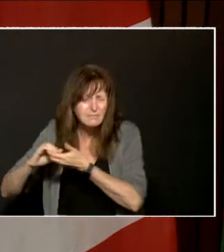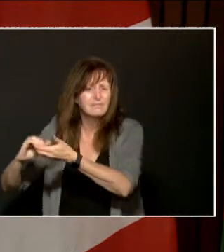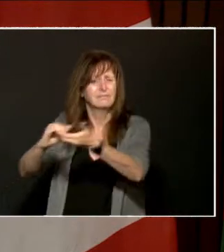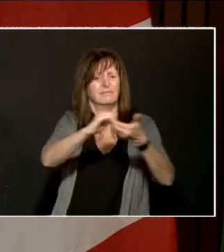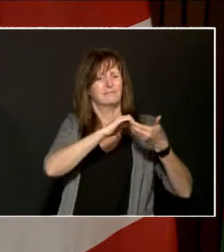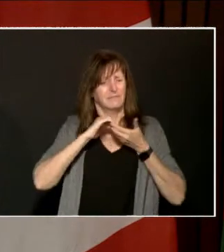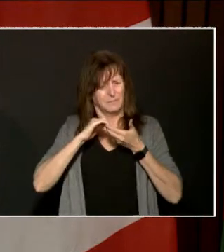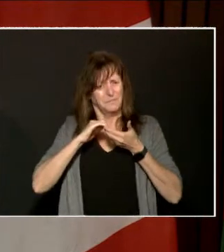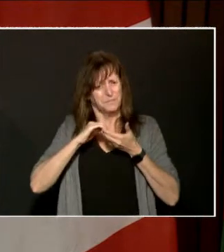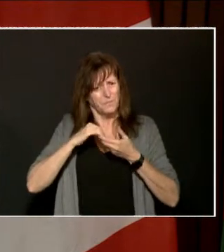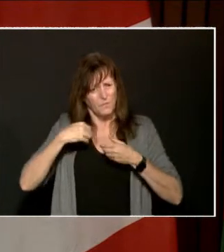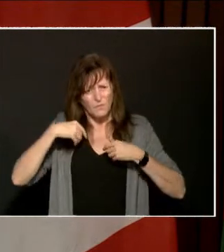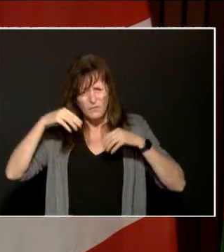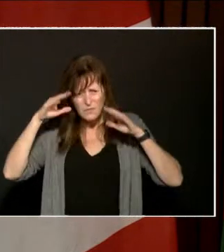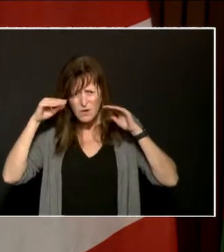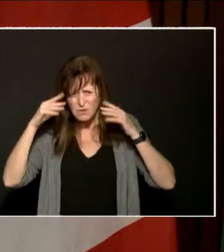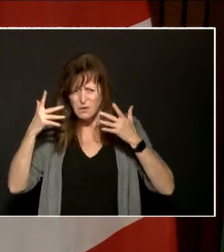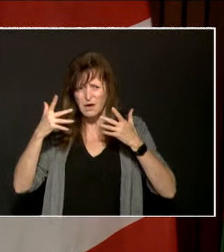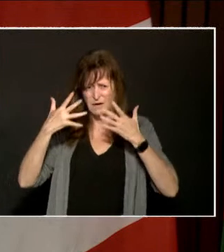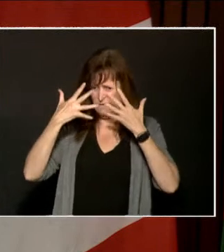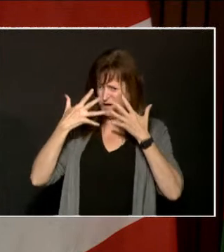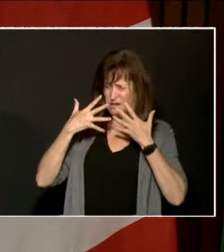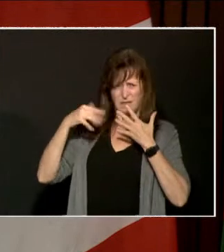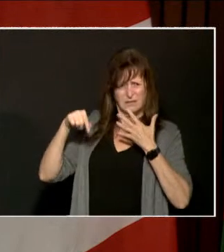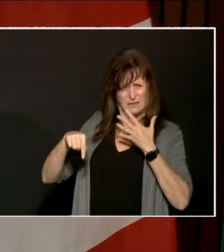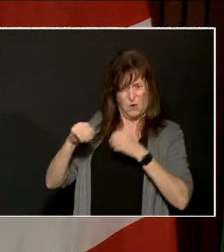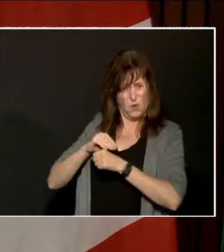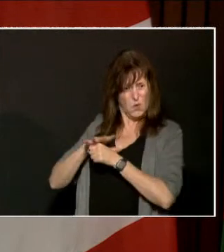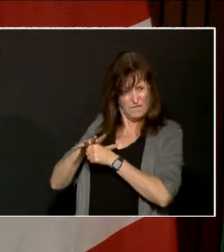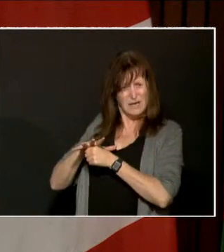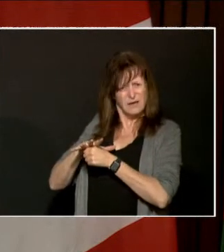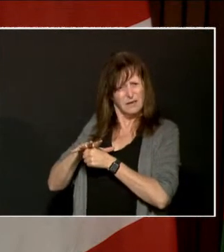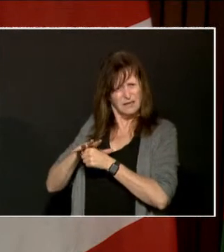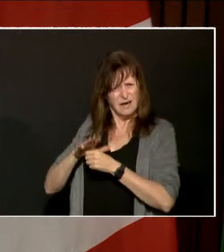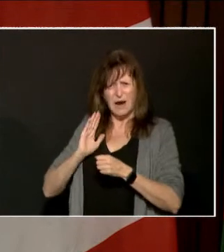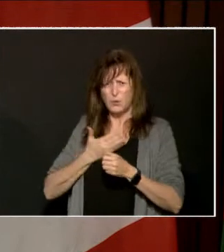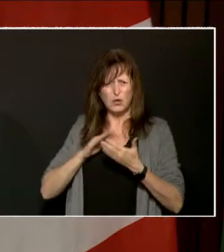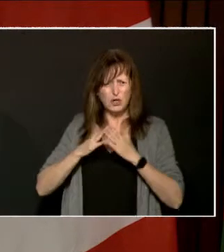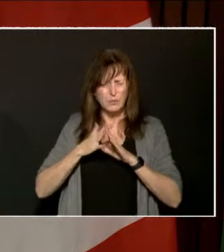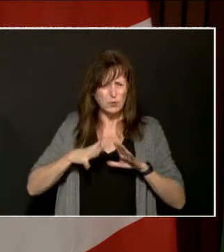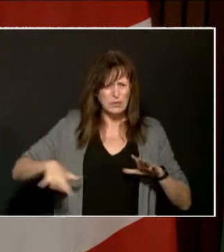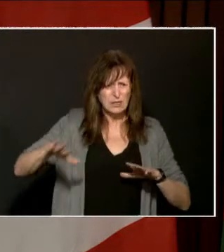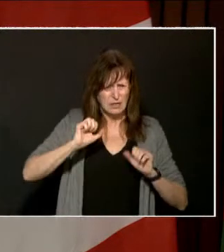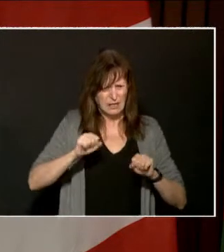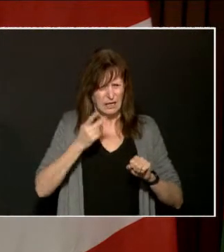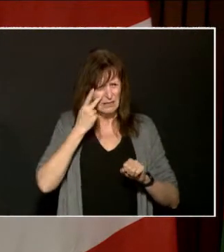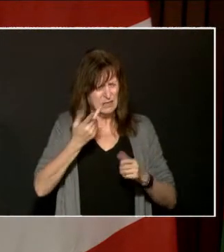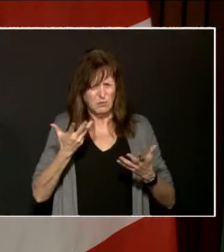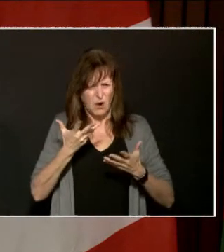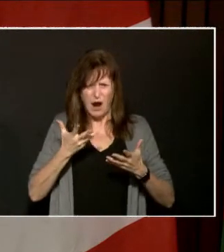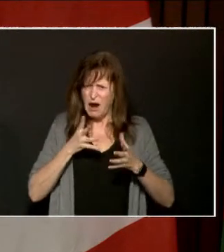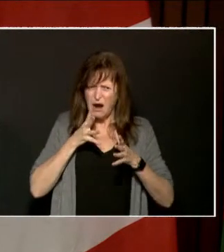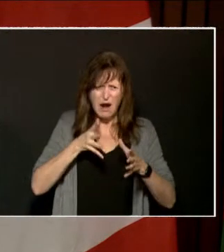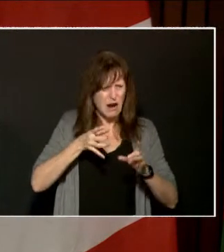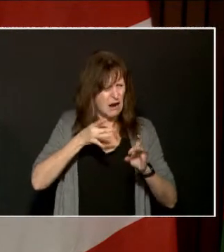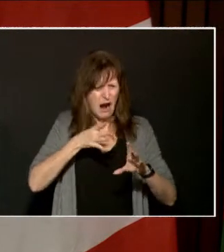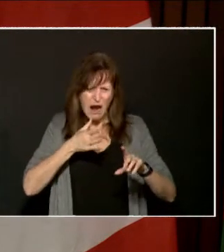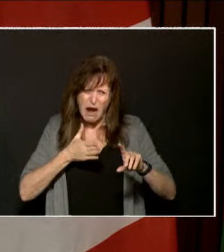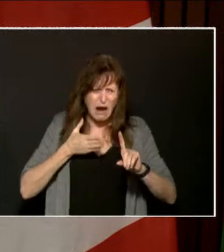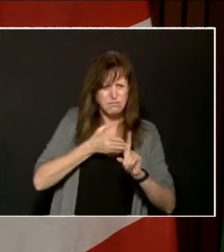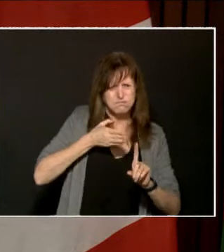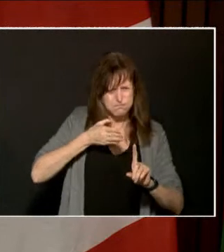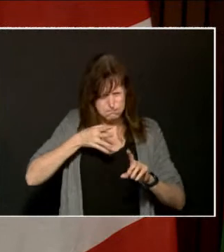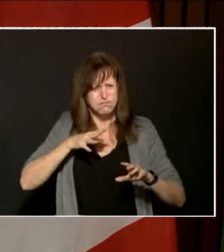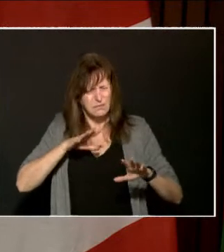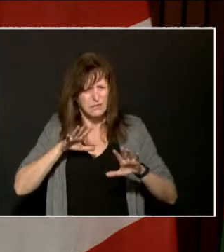tragedy of COVID, our communities have been suffering from acts of hatred in London, reminders of the tragedy of residential schools, homophobic assault